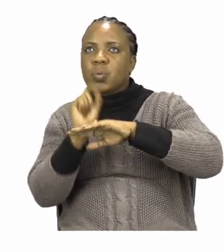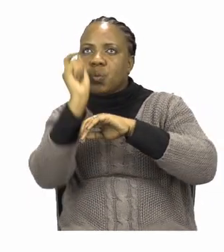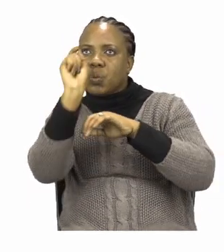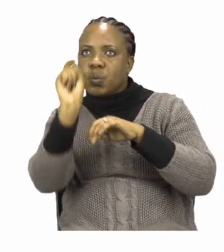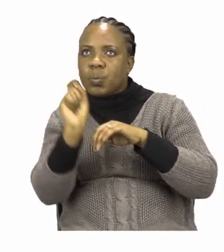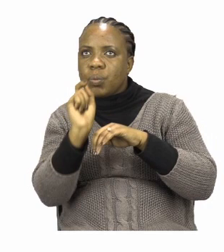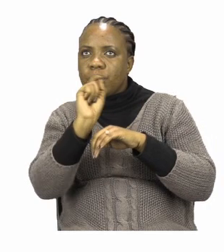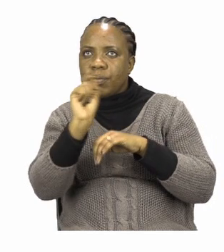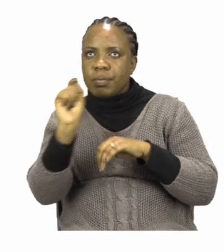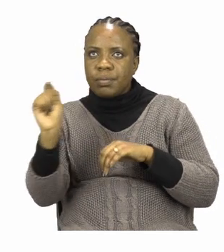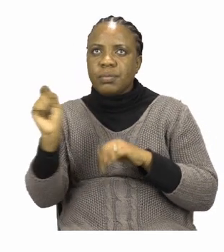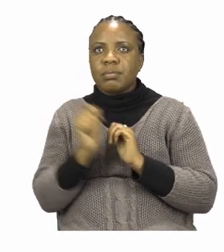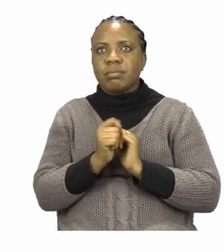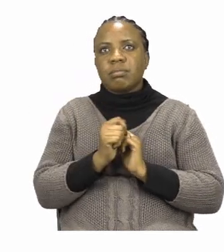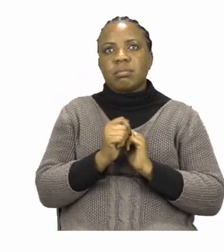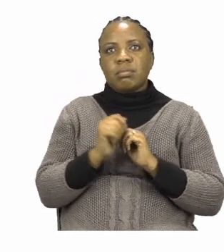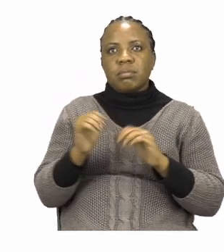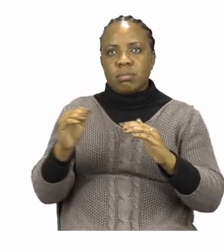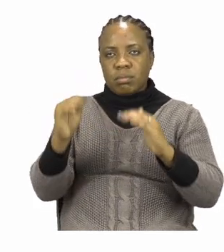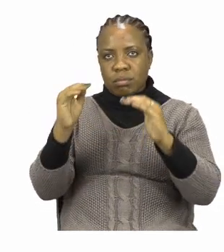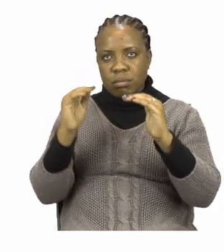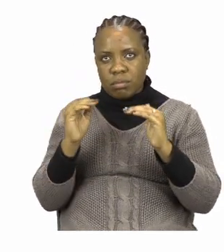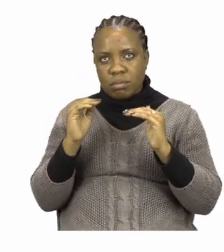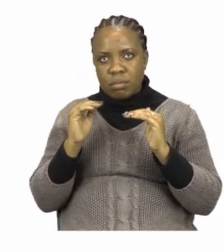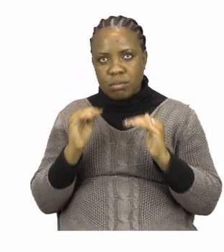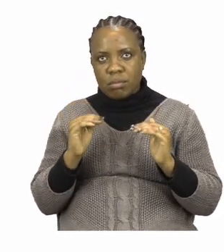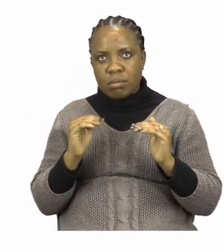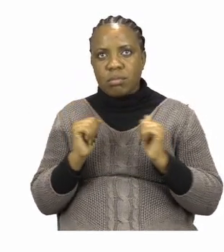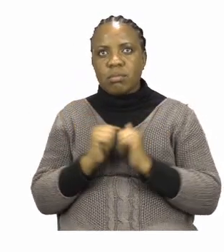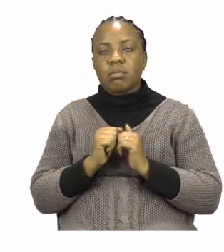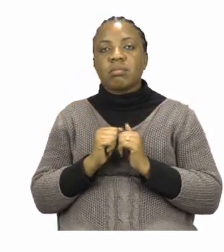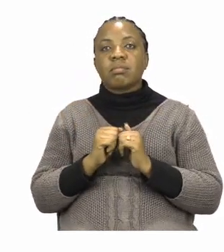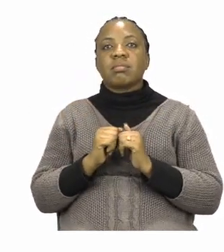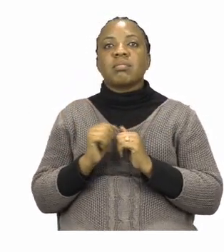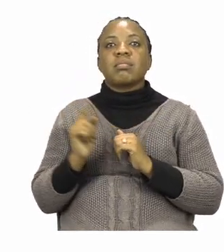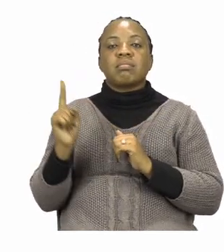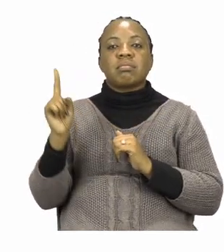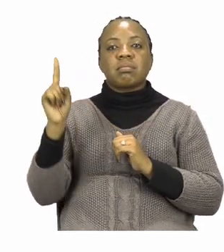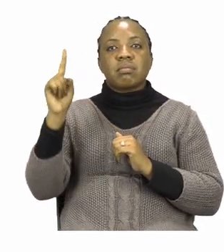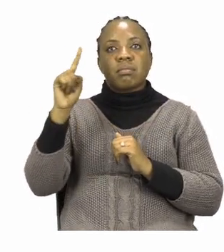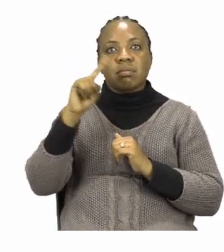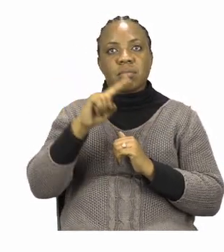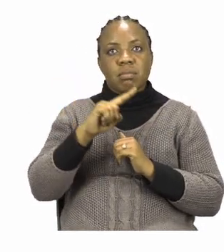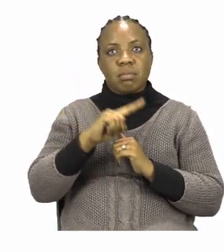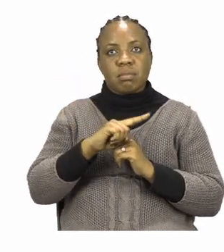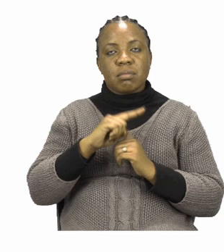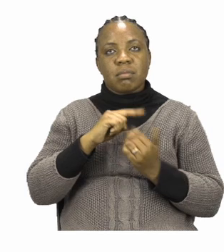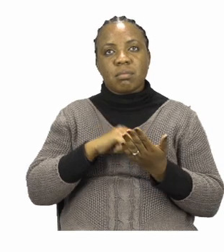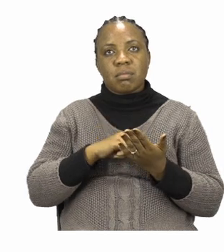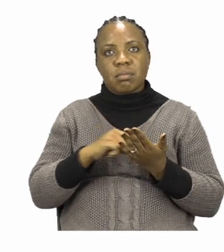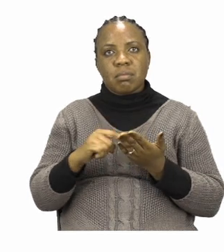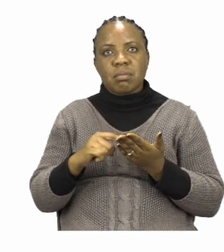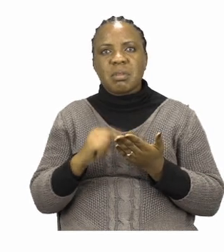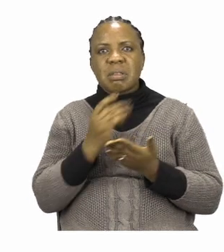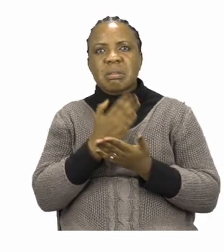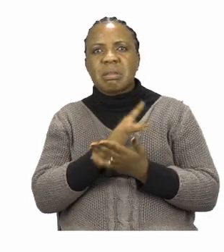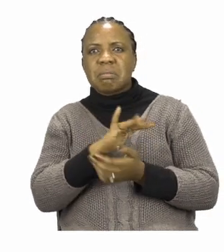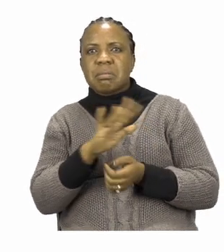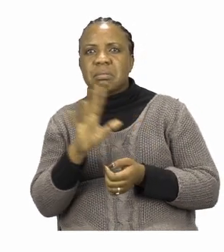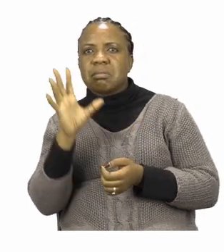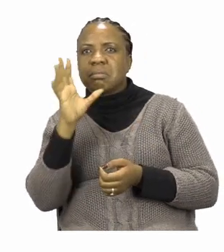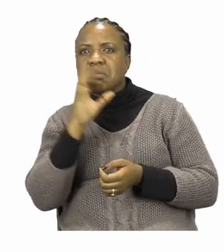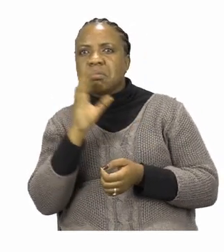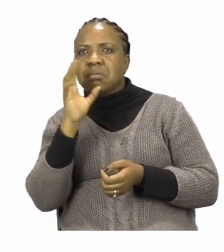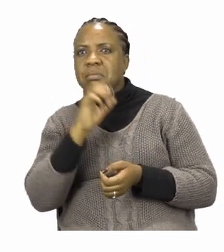fill in the missing letters to complete the days. Now, we're only going to do two together,